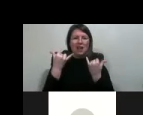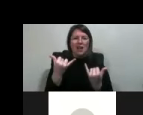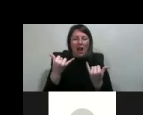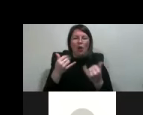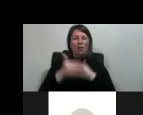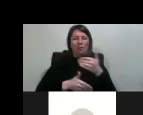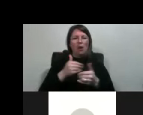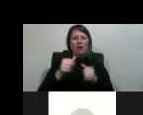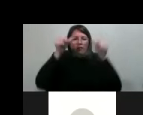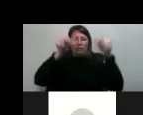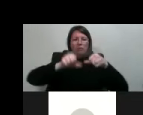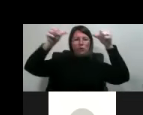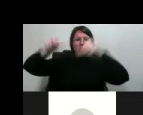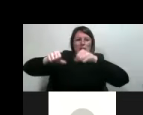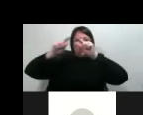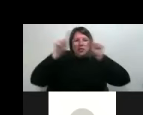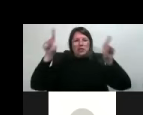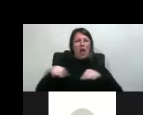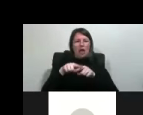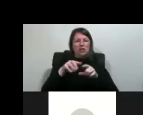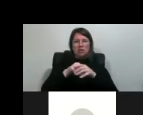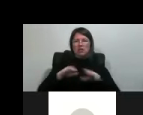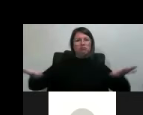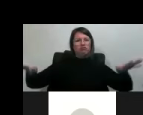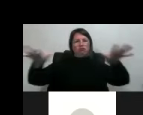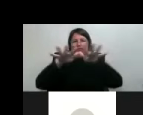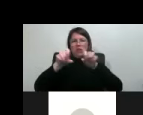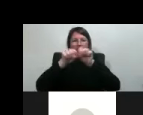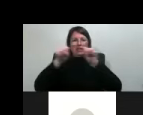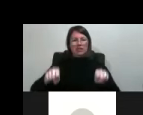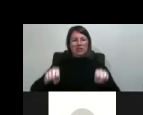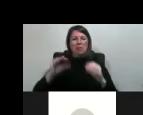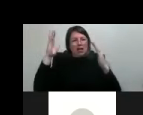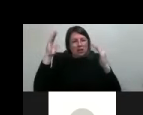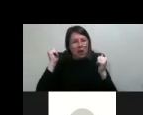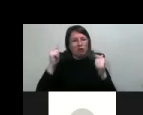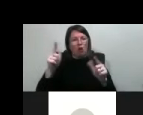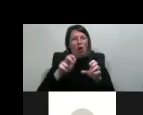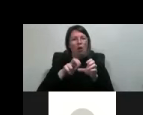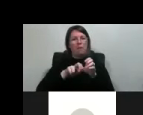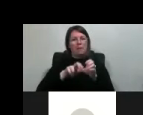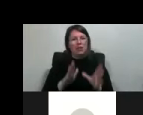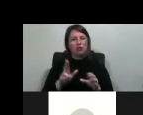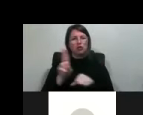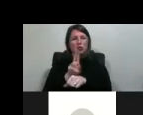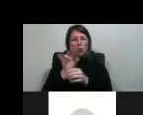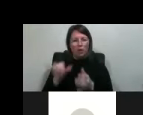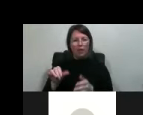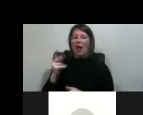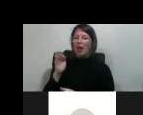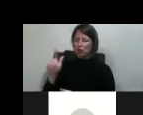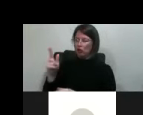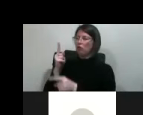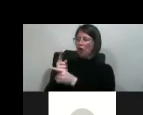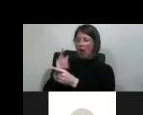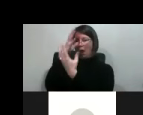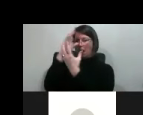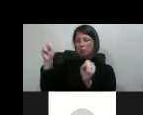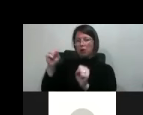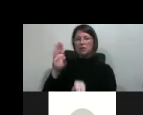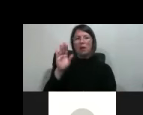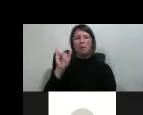signage throughout the system and expect all of our passengers to wear it. Kat, that's correct. President Biden had issued a